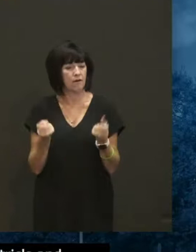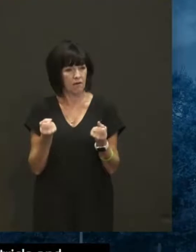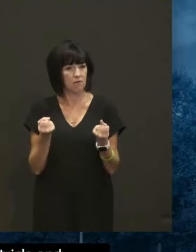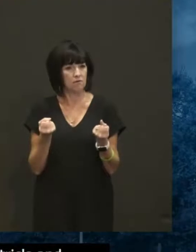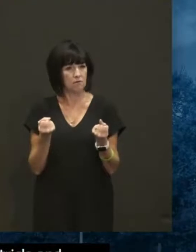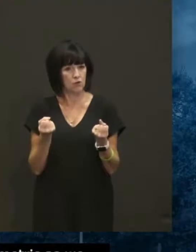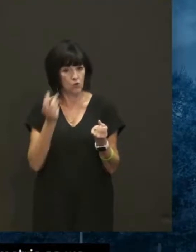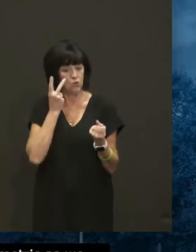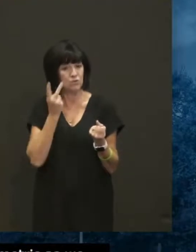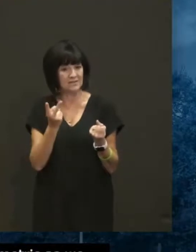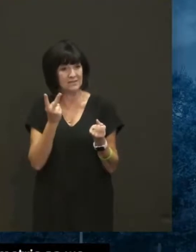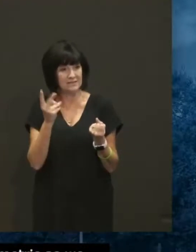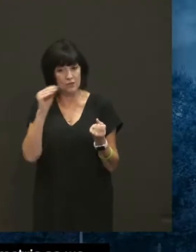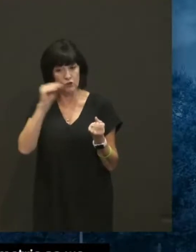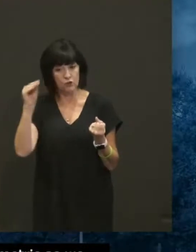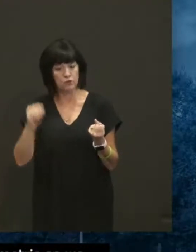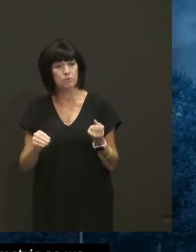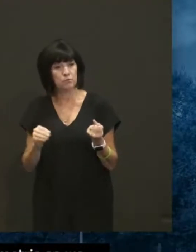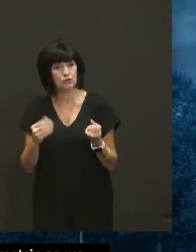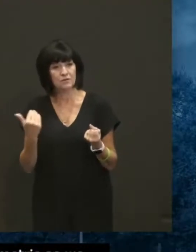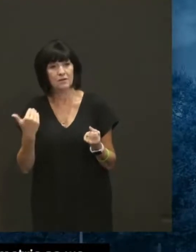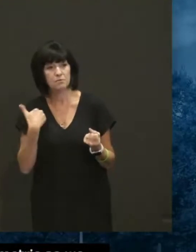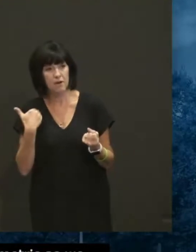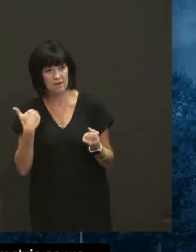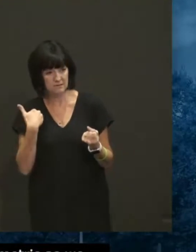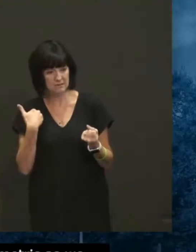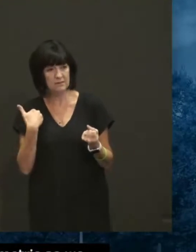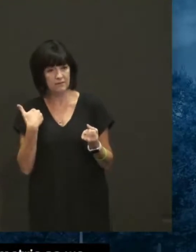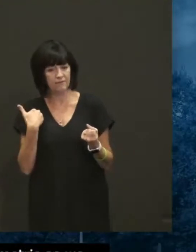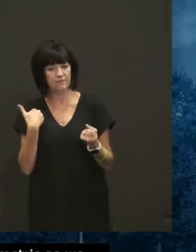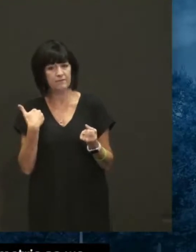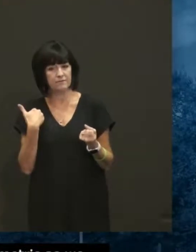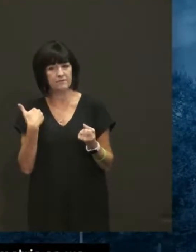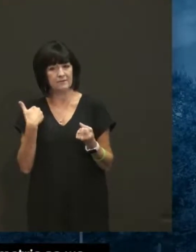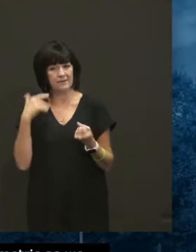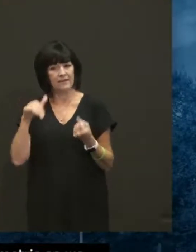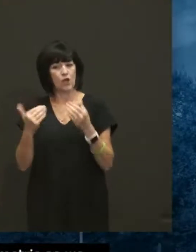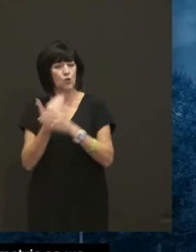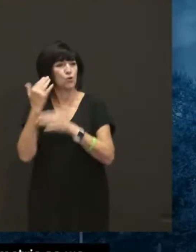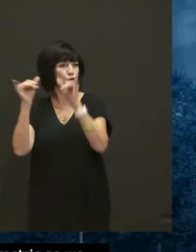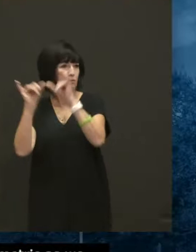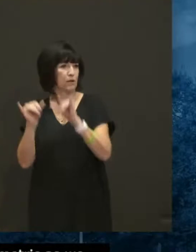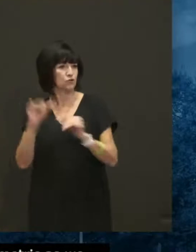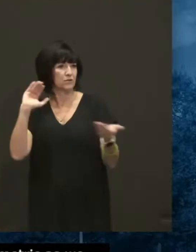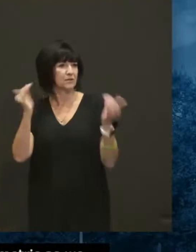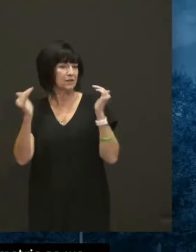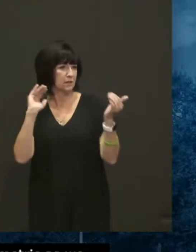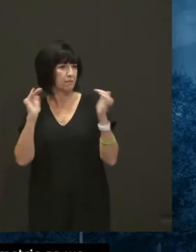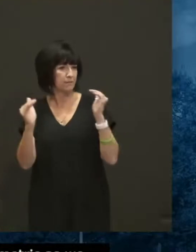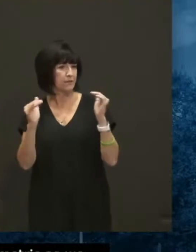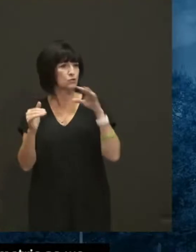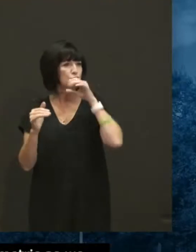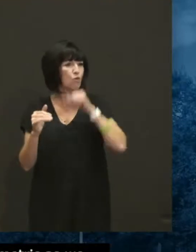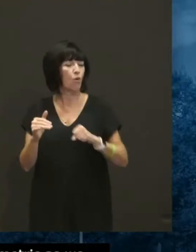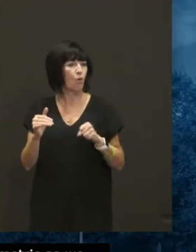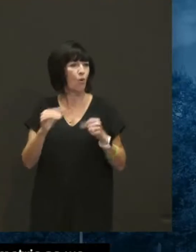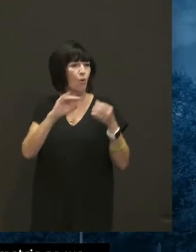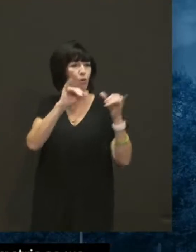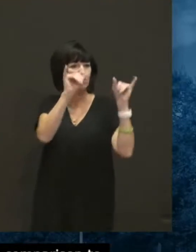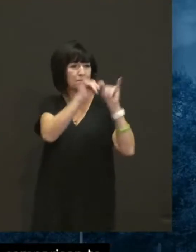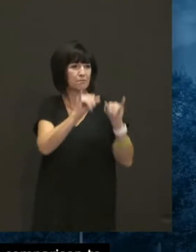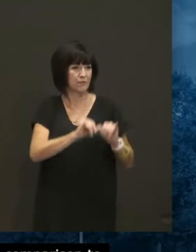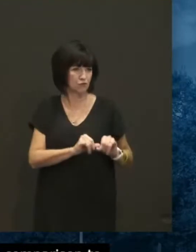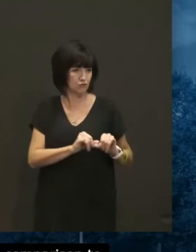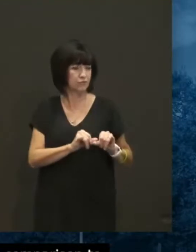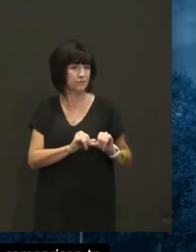percent positives is lower with this new metric in comparison to the older metric. And so again,